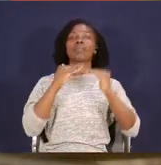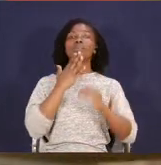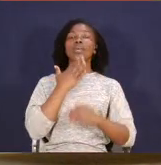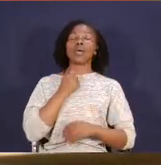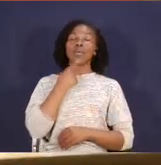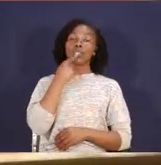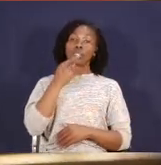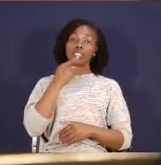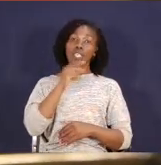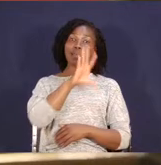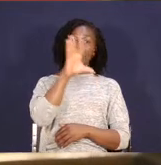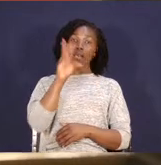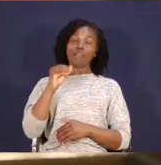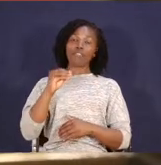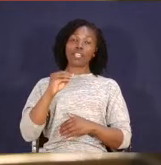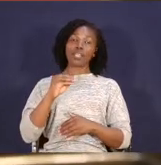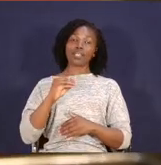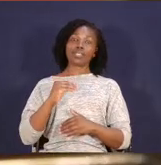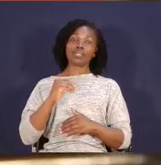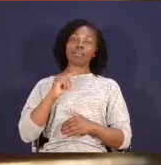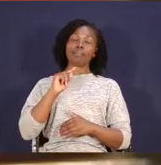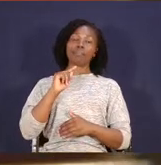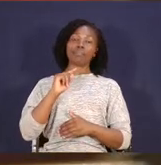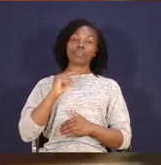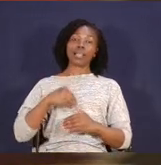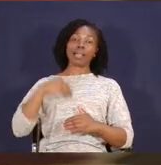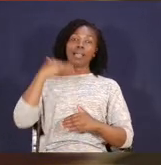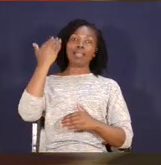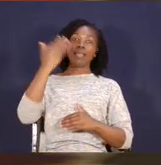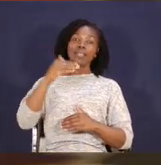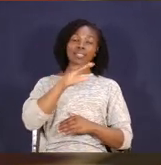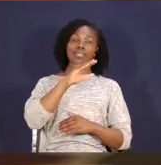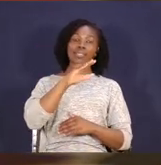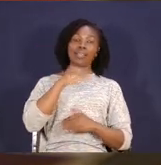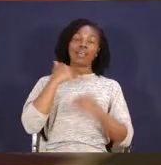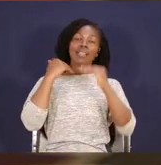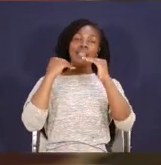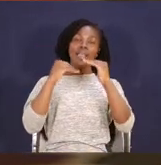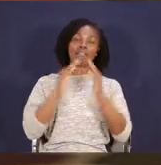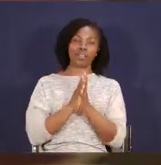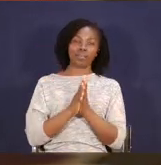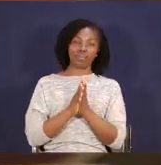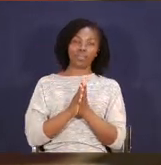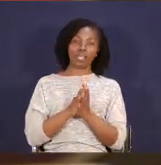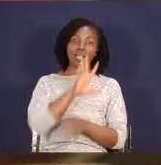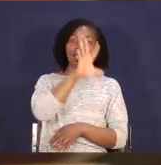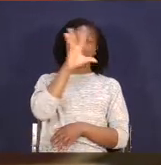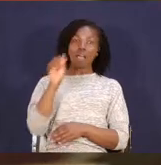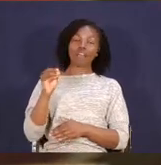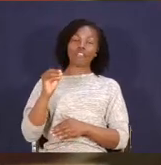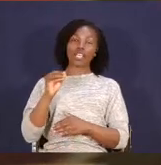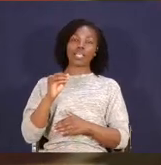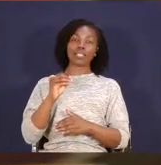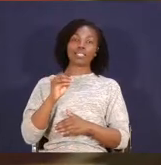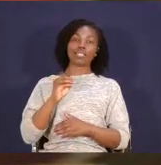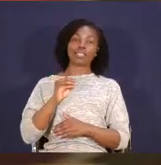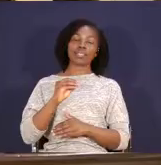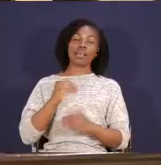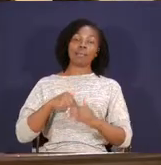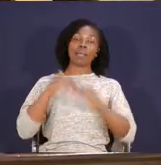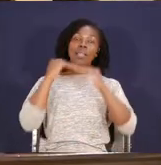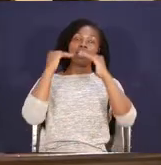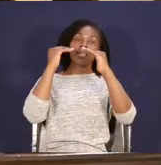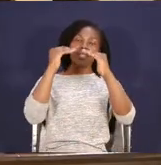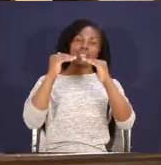Africa's next level is ready. Can I repeat that? Africa's next level is